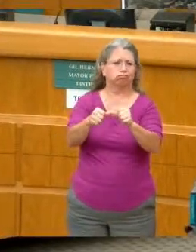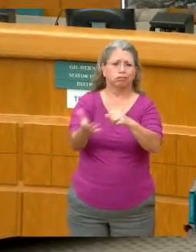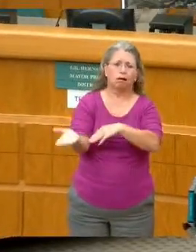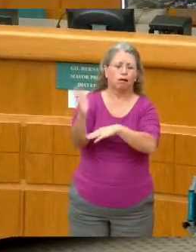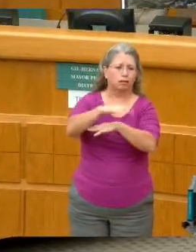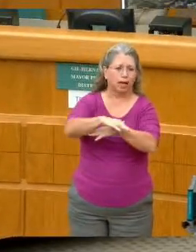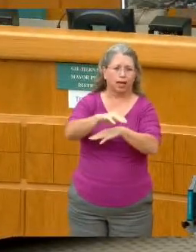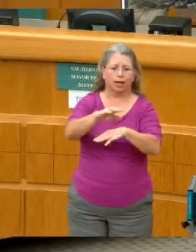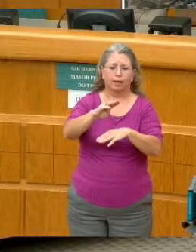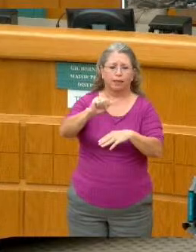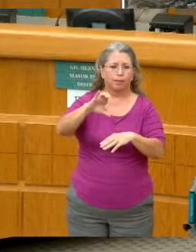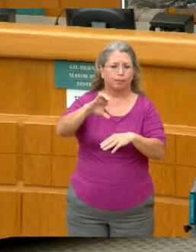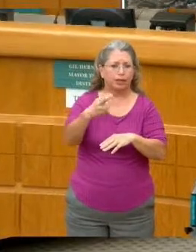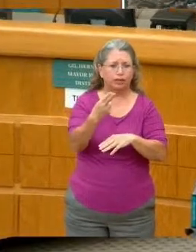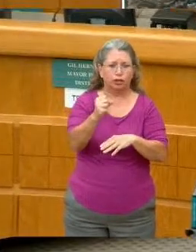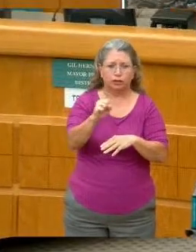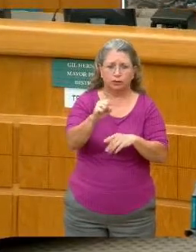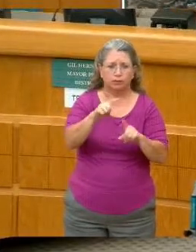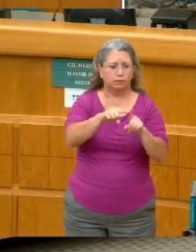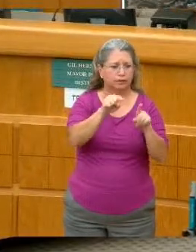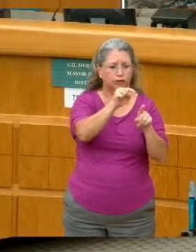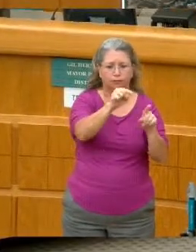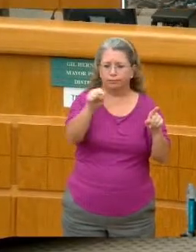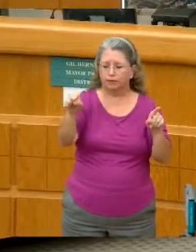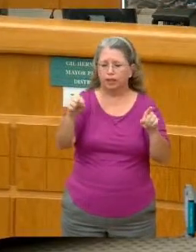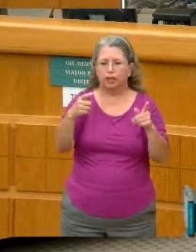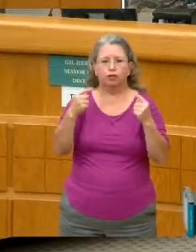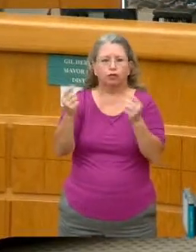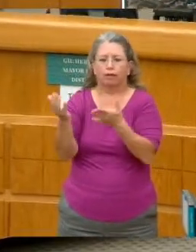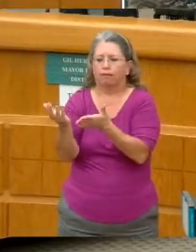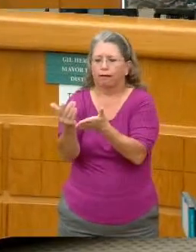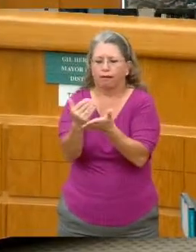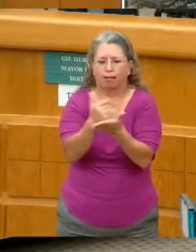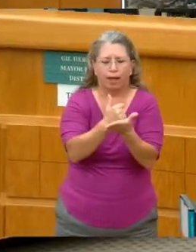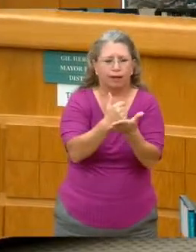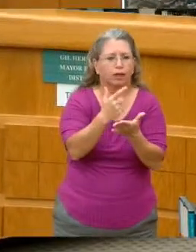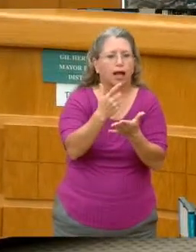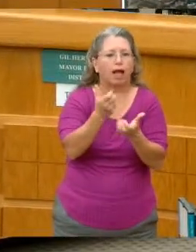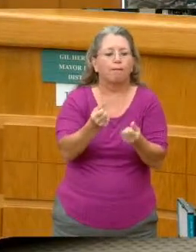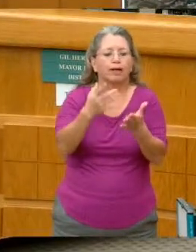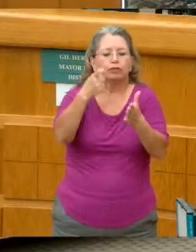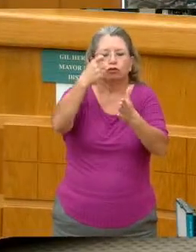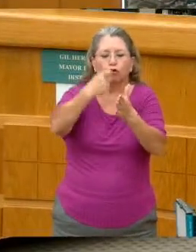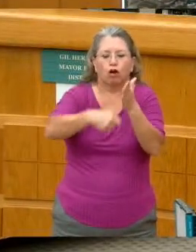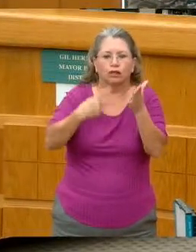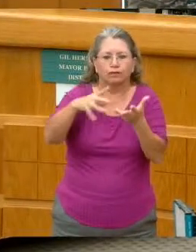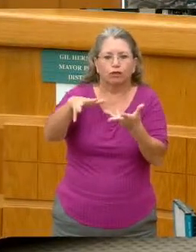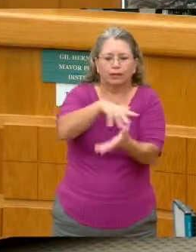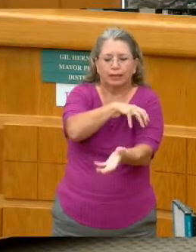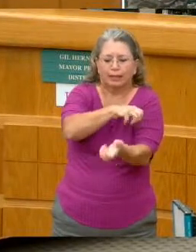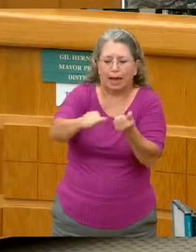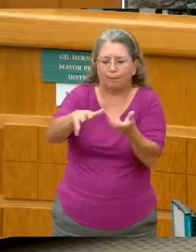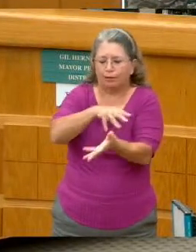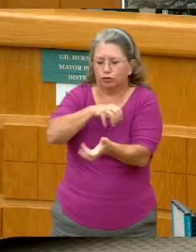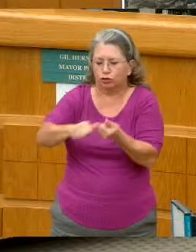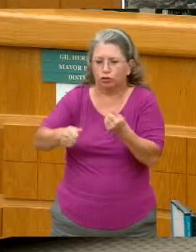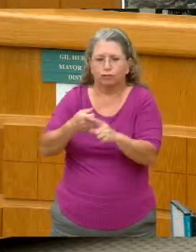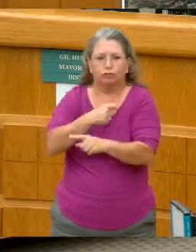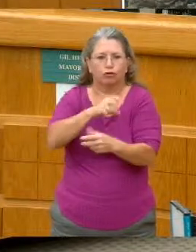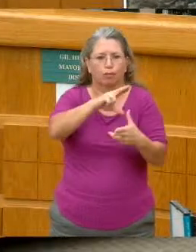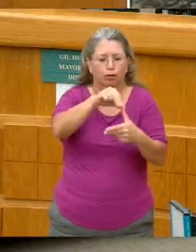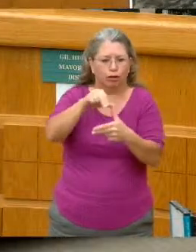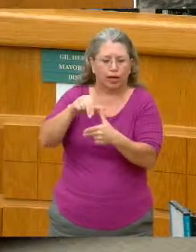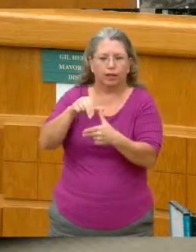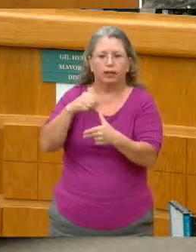working very hard to get the damage assessments that we so desperately need so that the state of Texas can meet their threshold